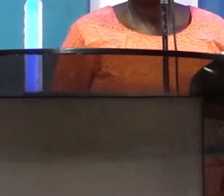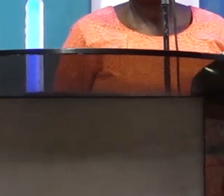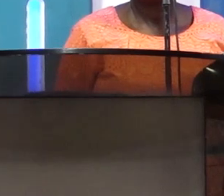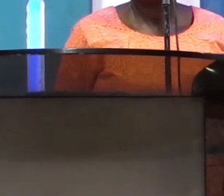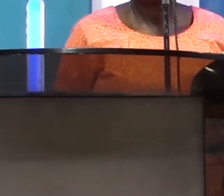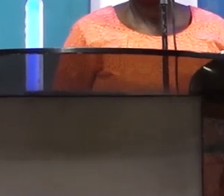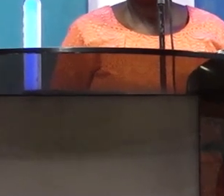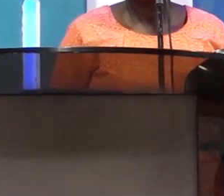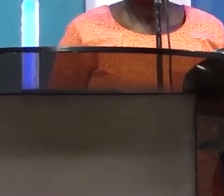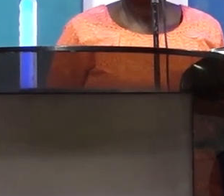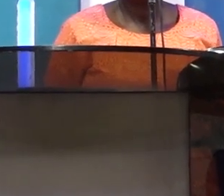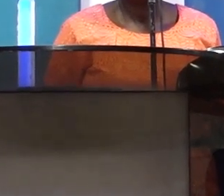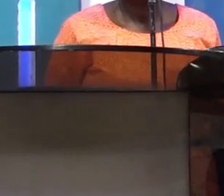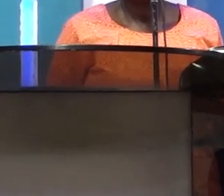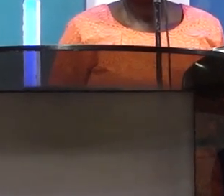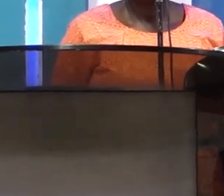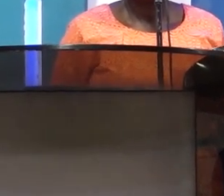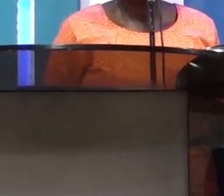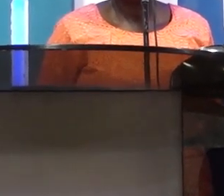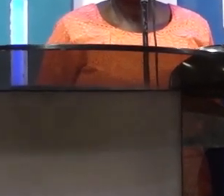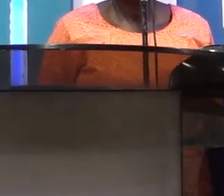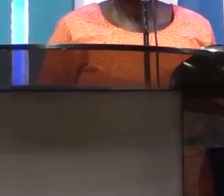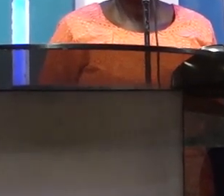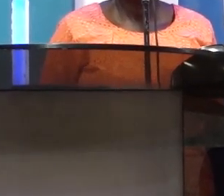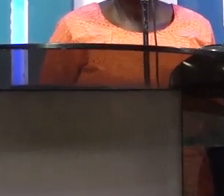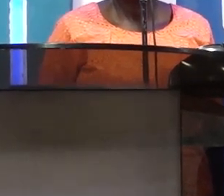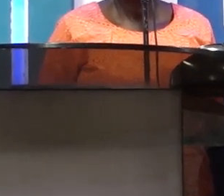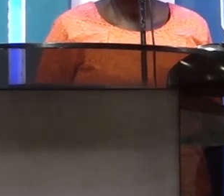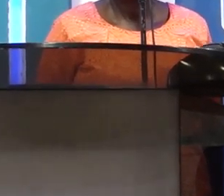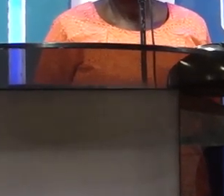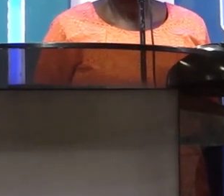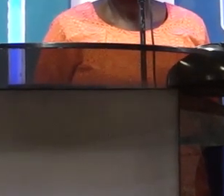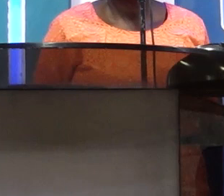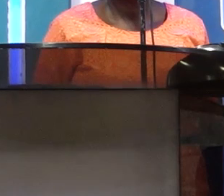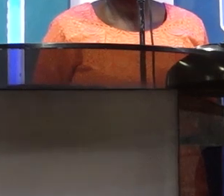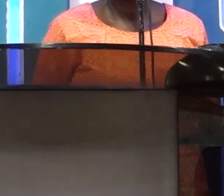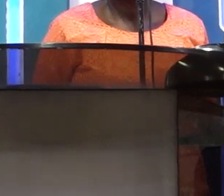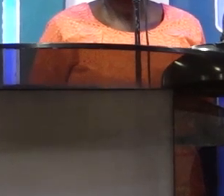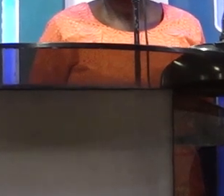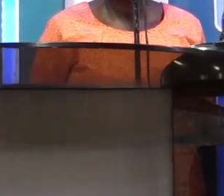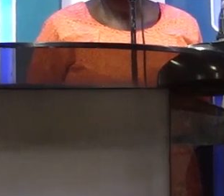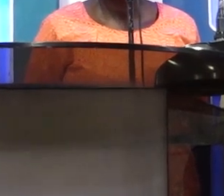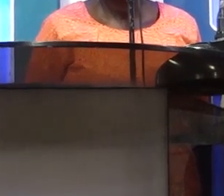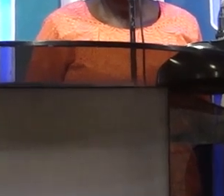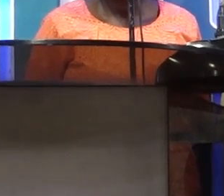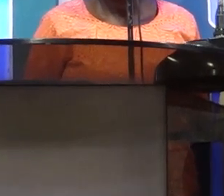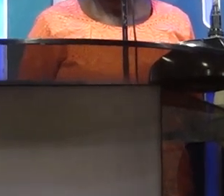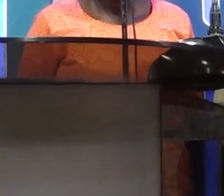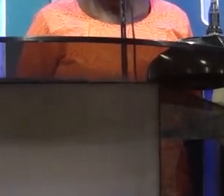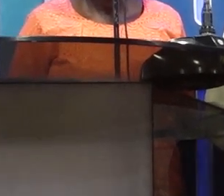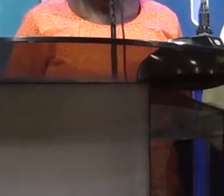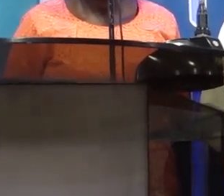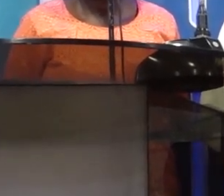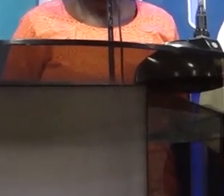use the protectives eh hey, maana wanatakiwa usalama fine because they want the safety ndio ukitumia ukitumia kinga ndio si dhambi now after protective is it not